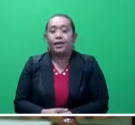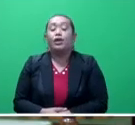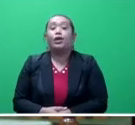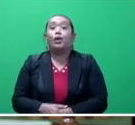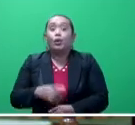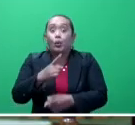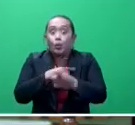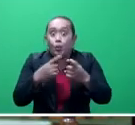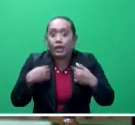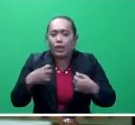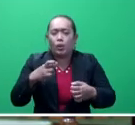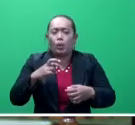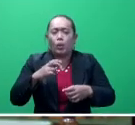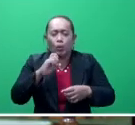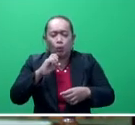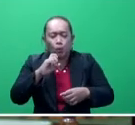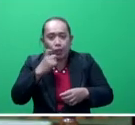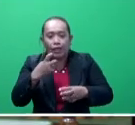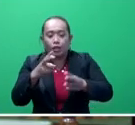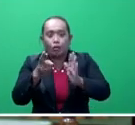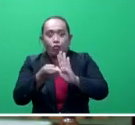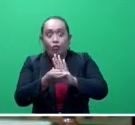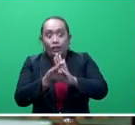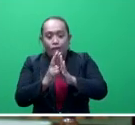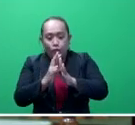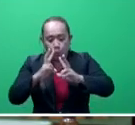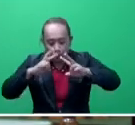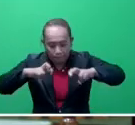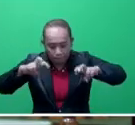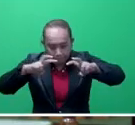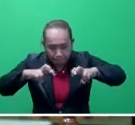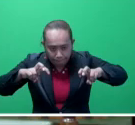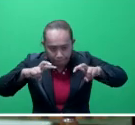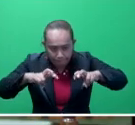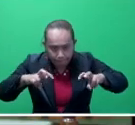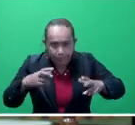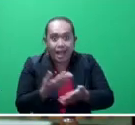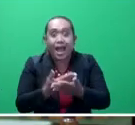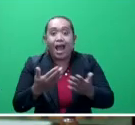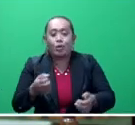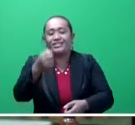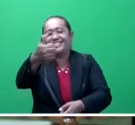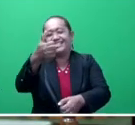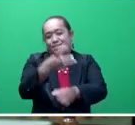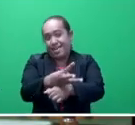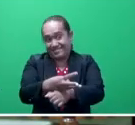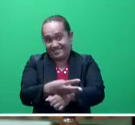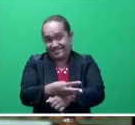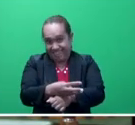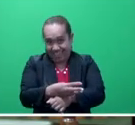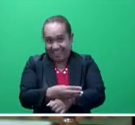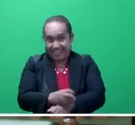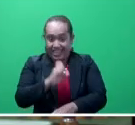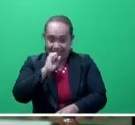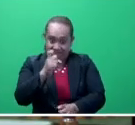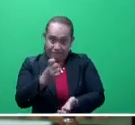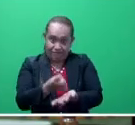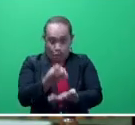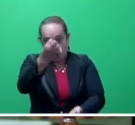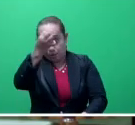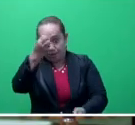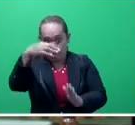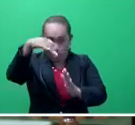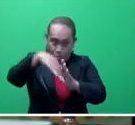reviewed in the event our borders do not reopen and our economy has not showed measured signs of revival. We